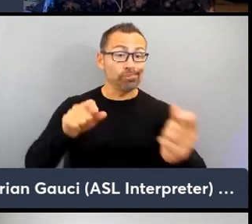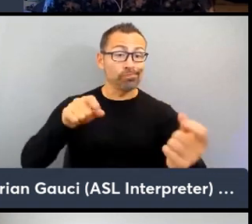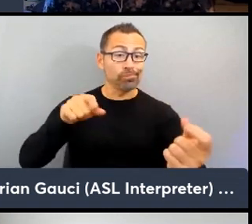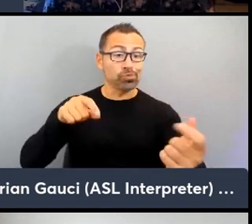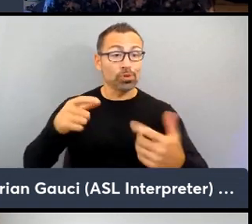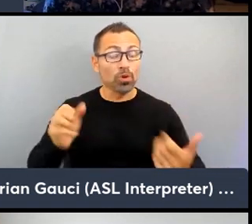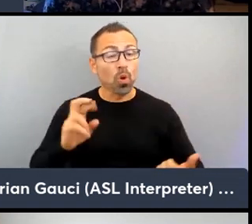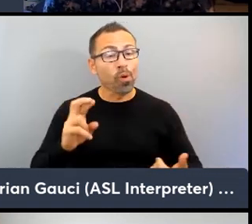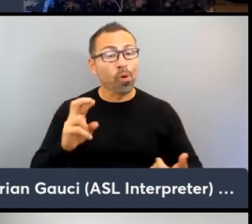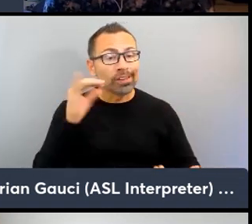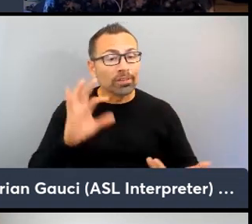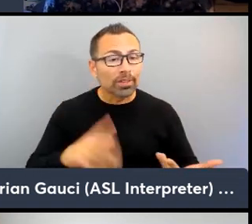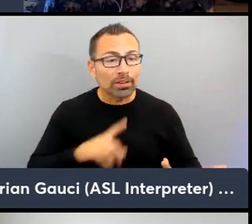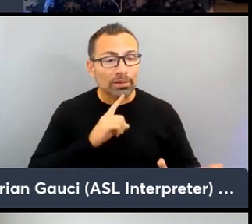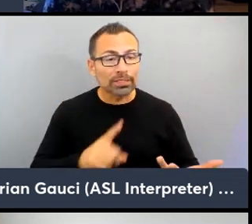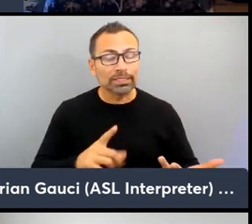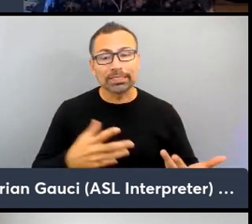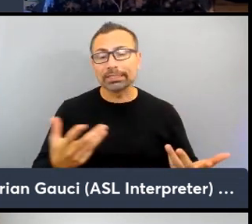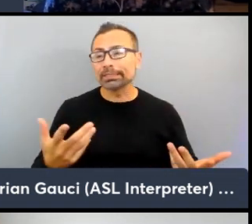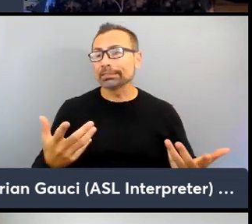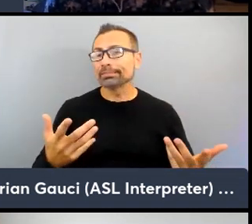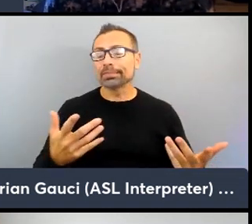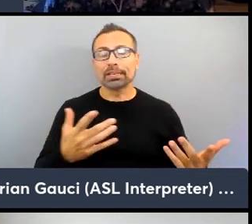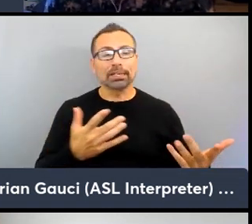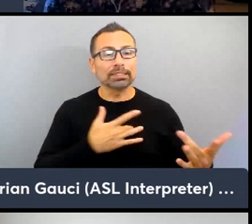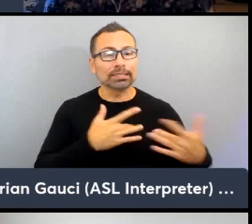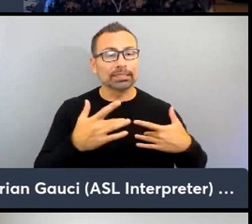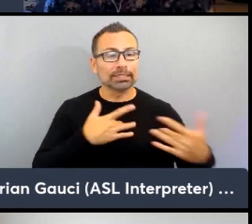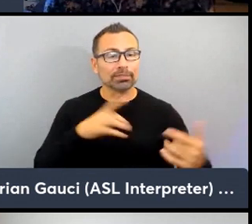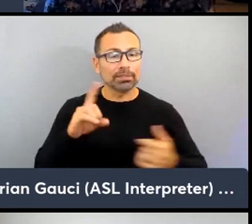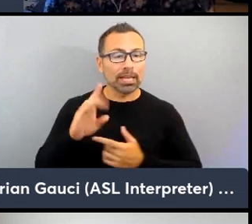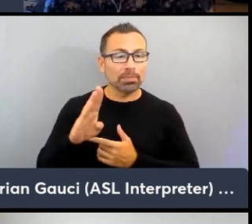sensitive database, if there's any activity within that's